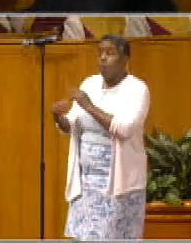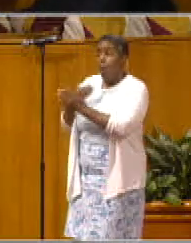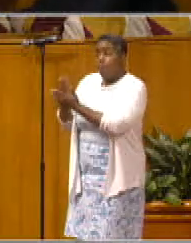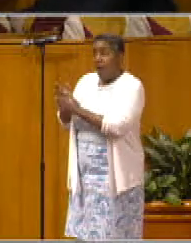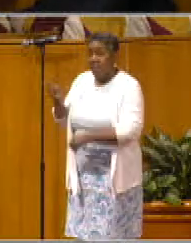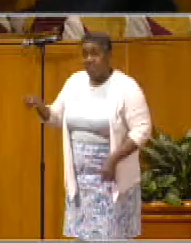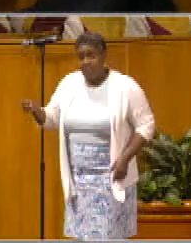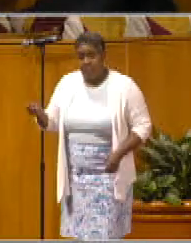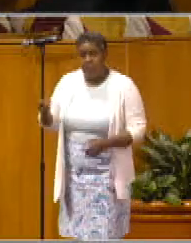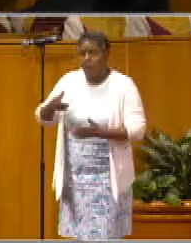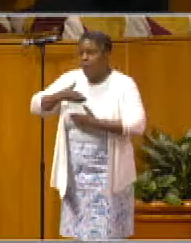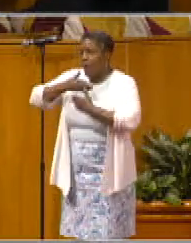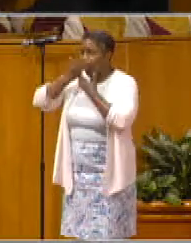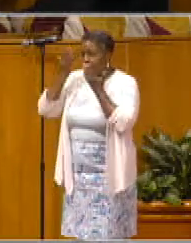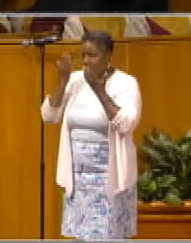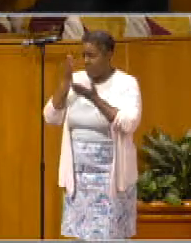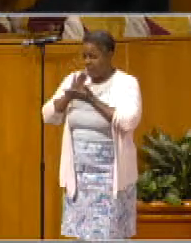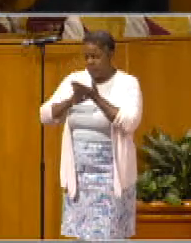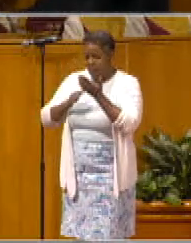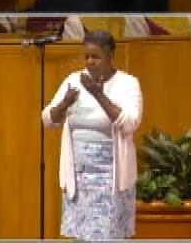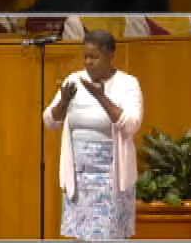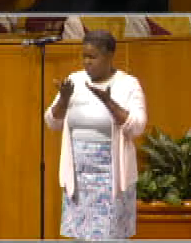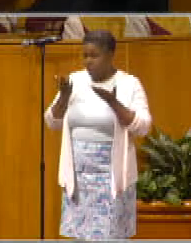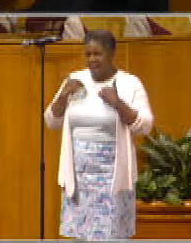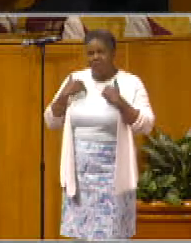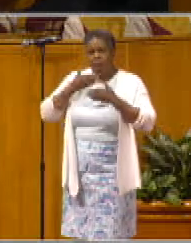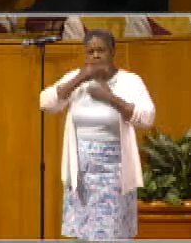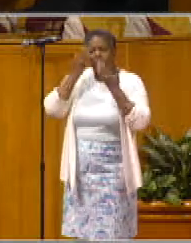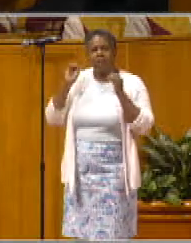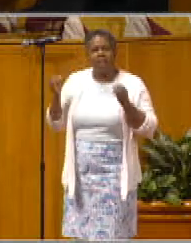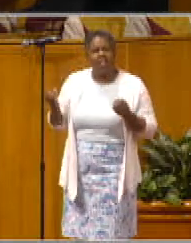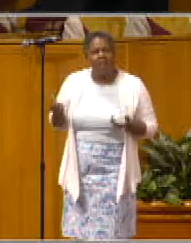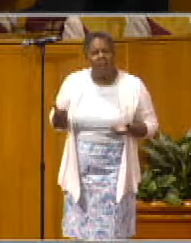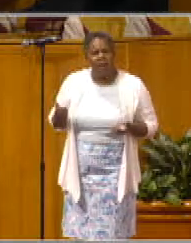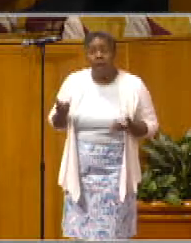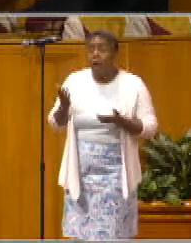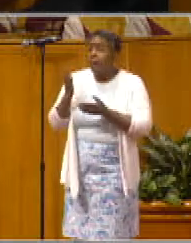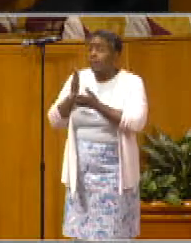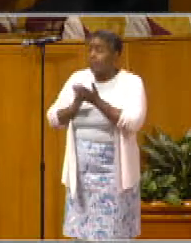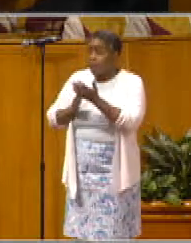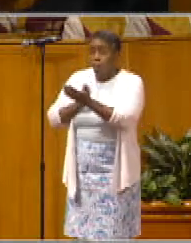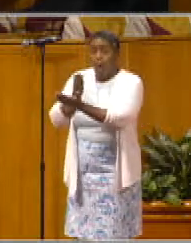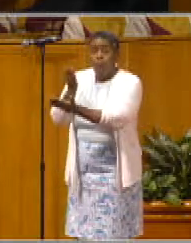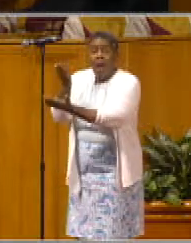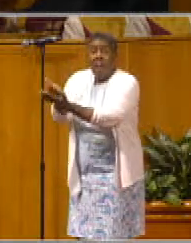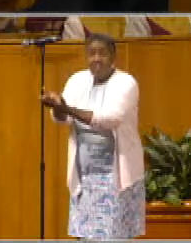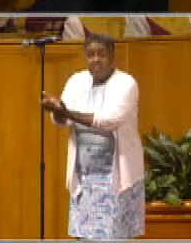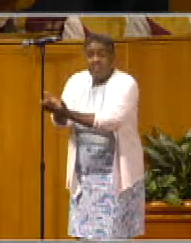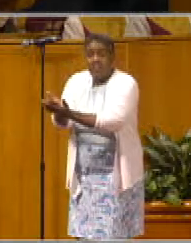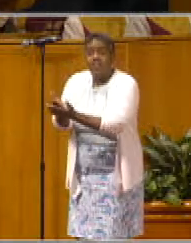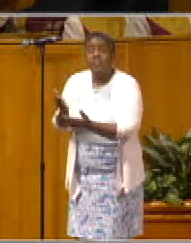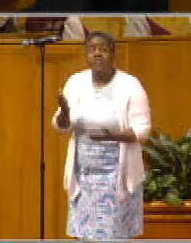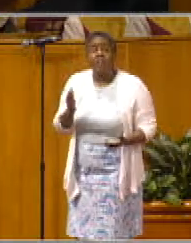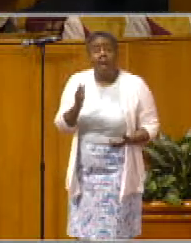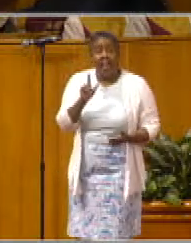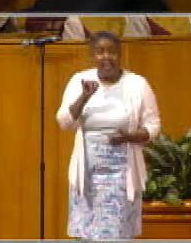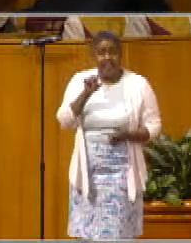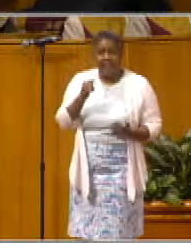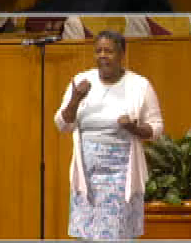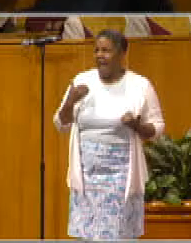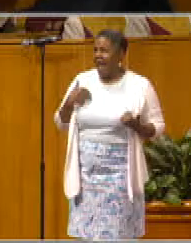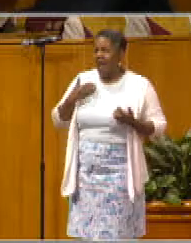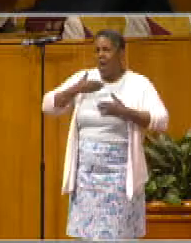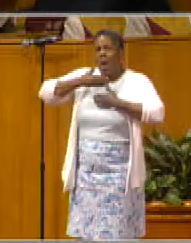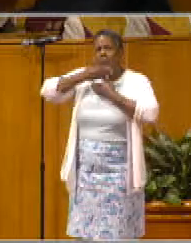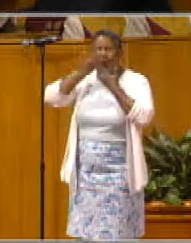were empty-handed. There were some who made it to the seashore. Lisa and they didn't have